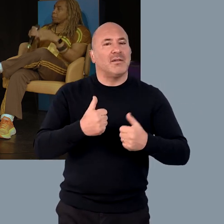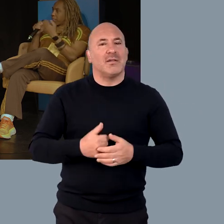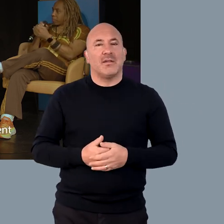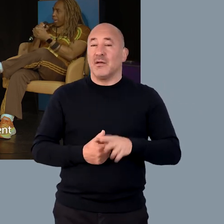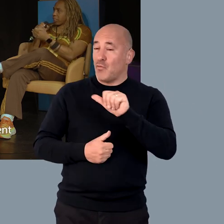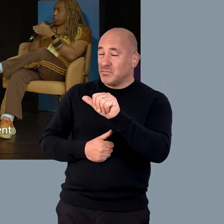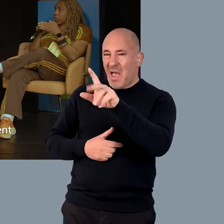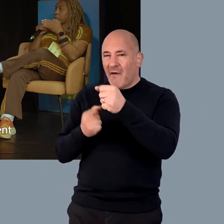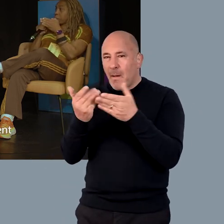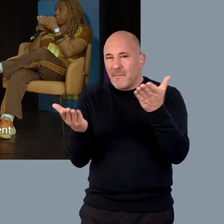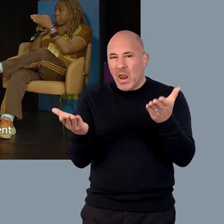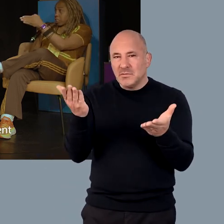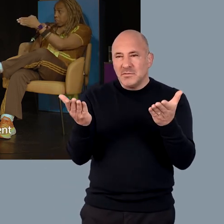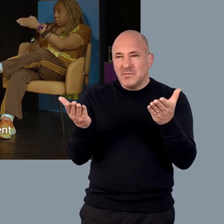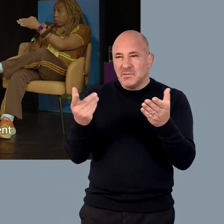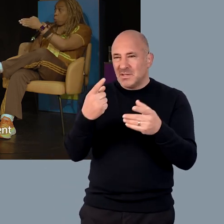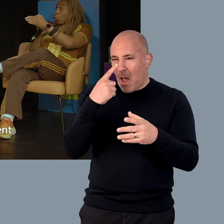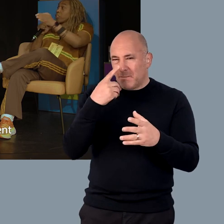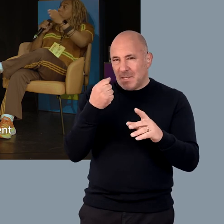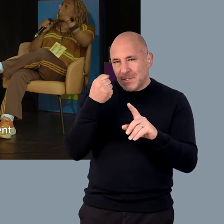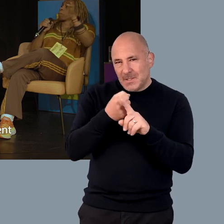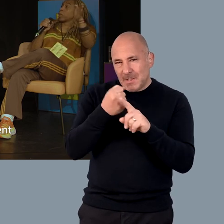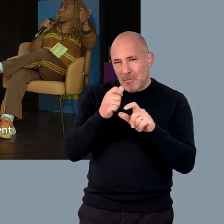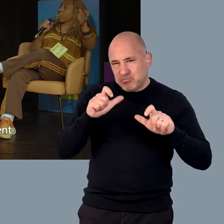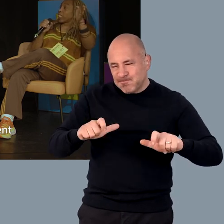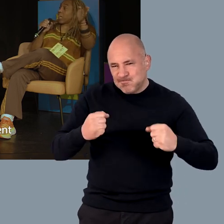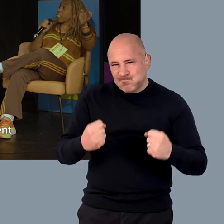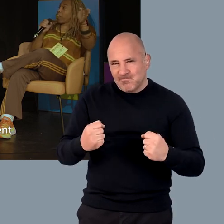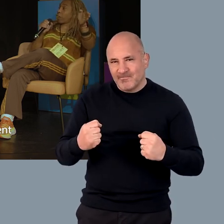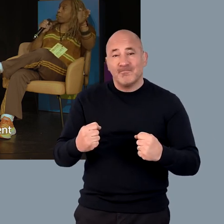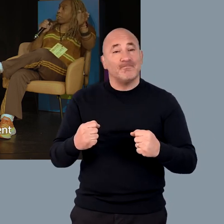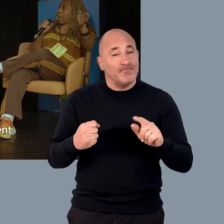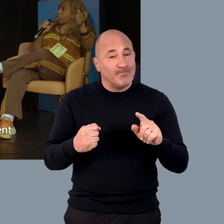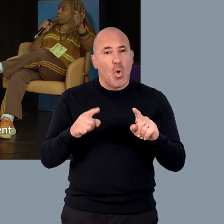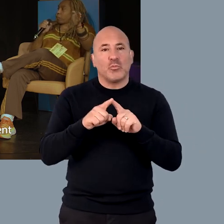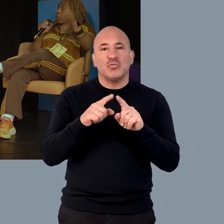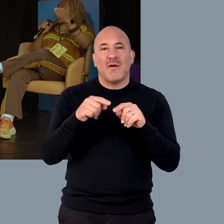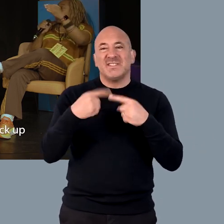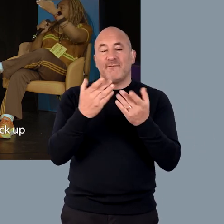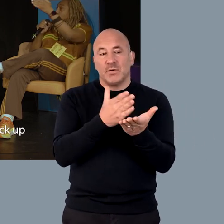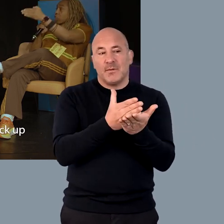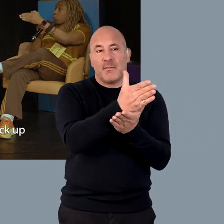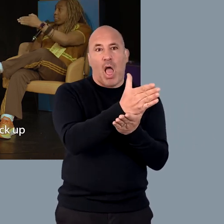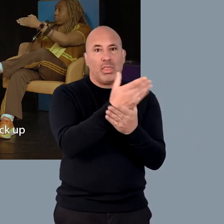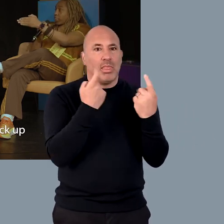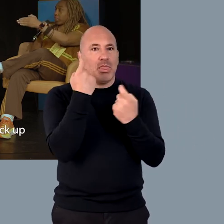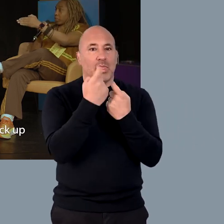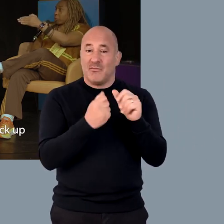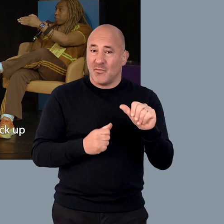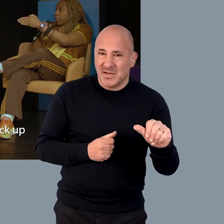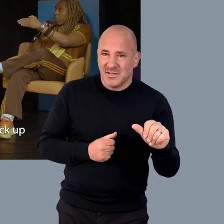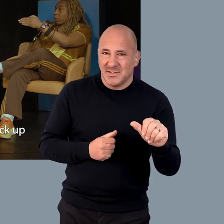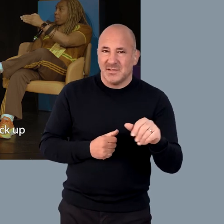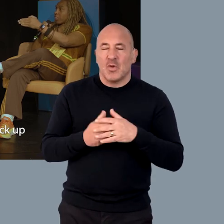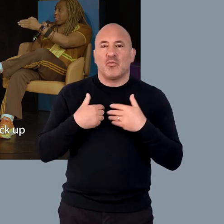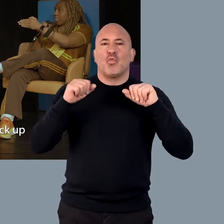self-preservation there's a balance you can be persistent Whilst whilst having another avenue rather than just waiting for this